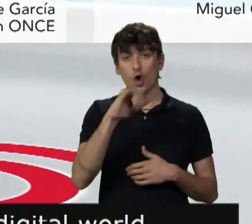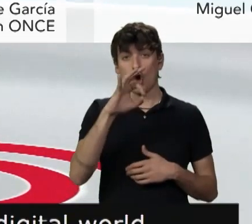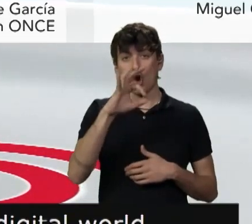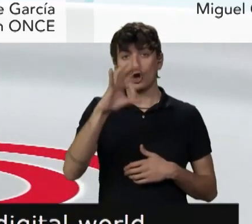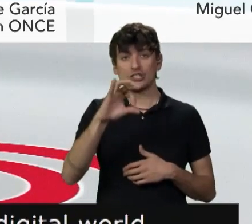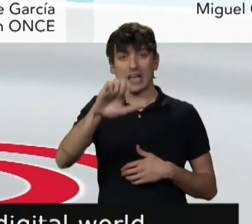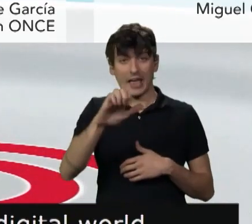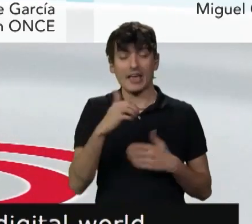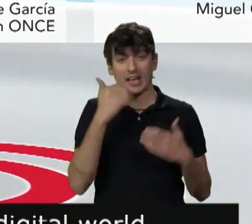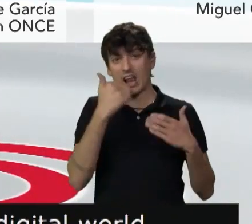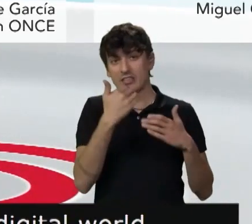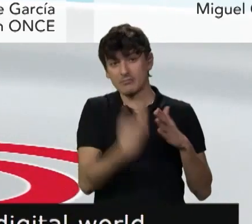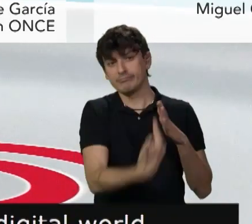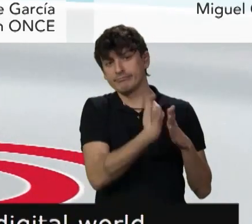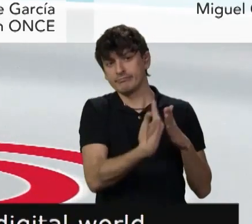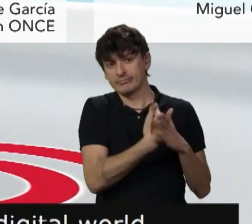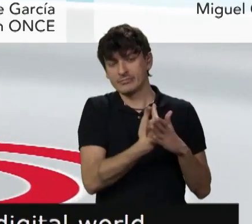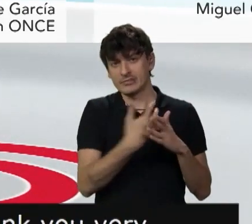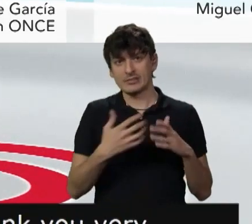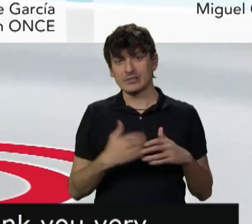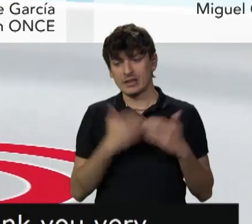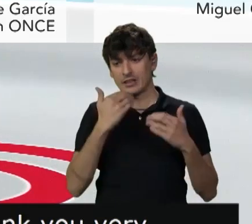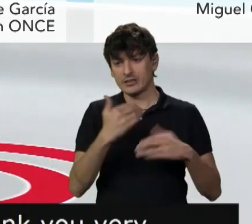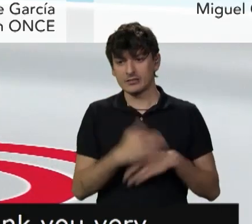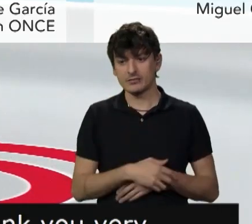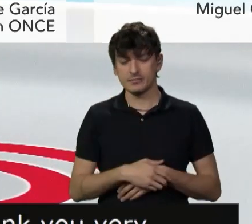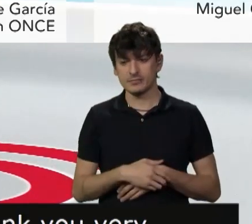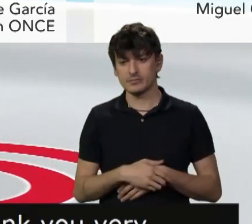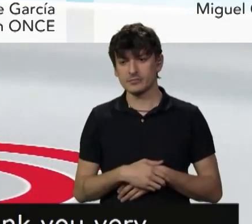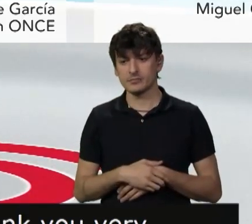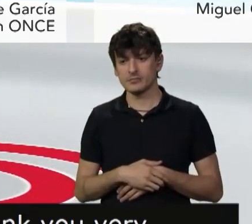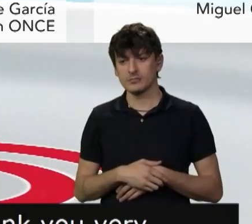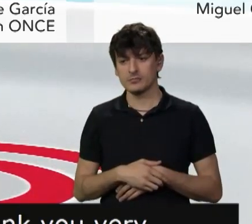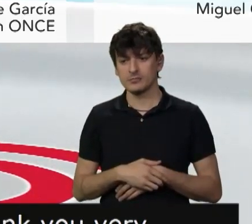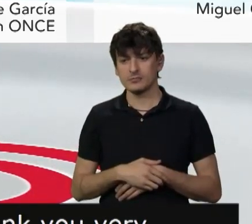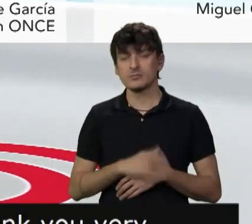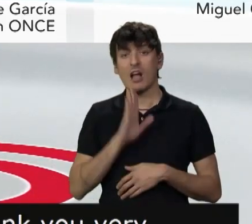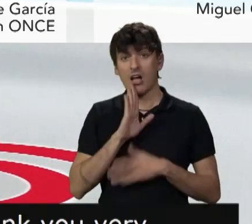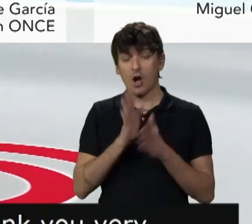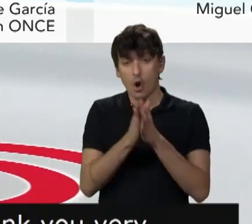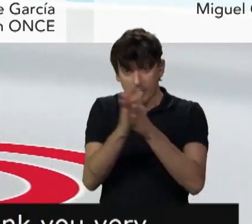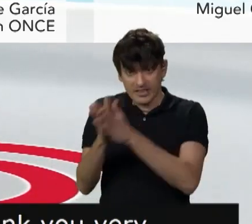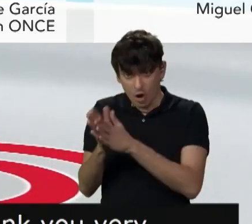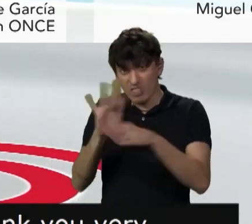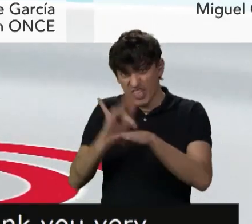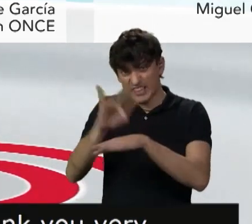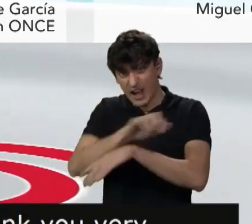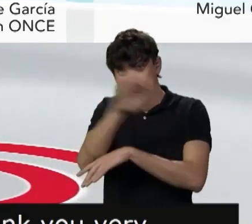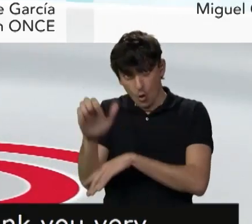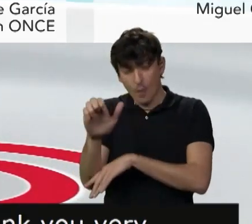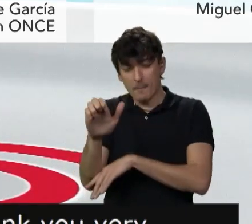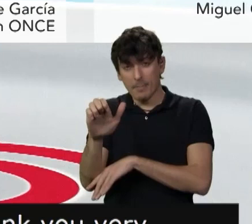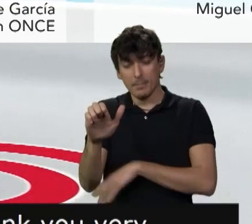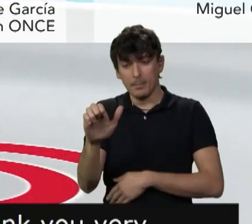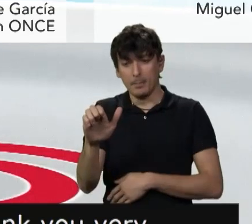for that Como- explanation. como dicen todos, realmente, As you can como see, han comentado los compañeros de Digital Europe y as our EASPD,